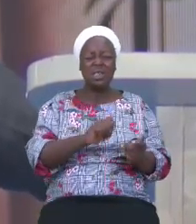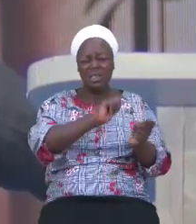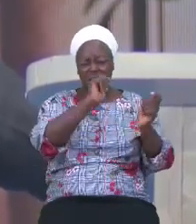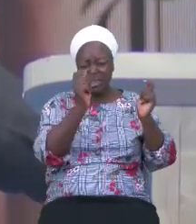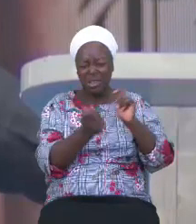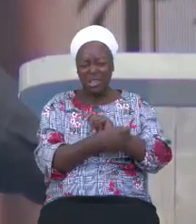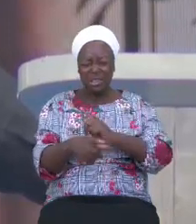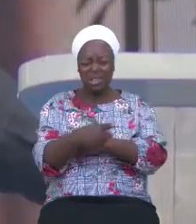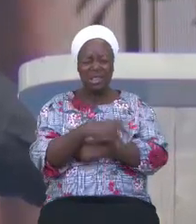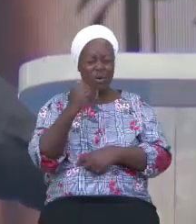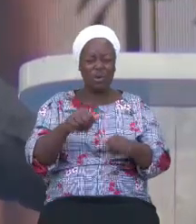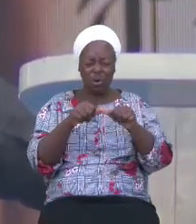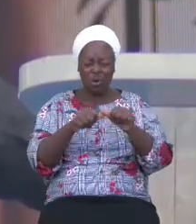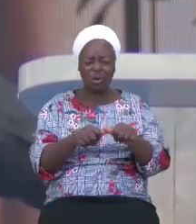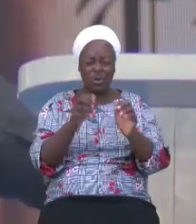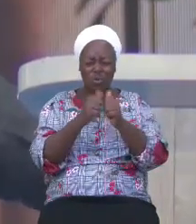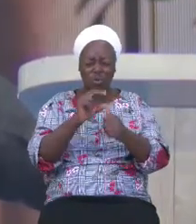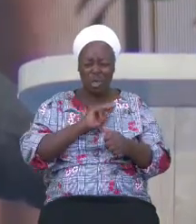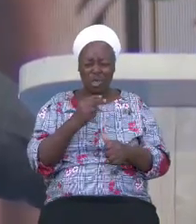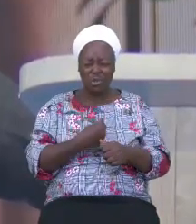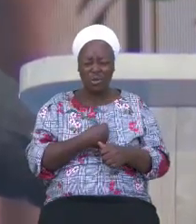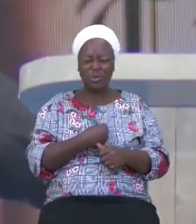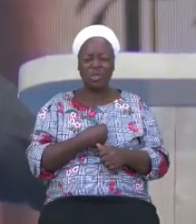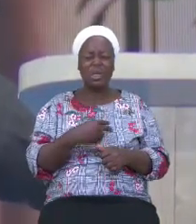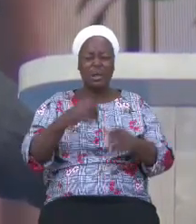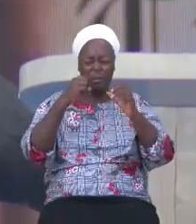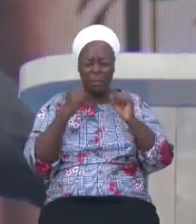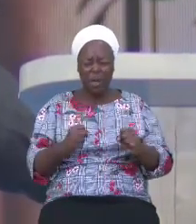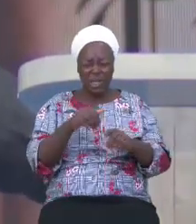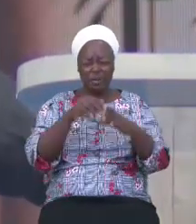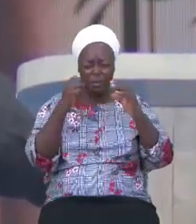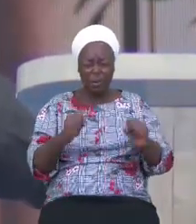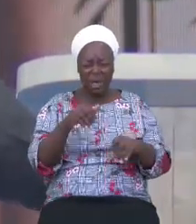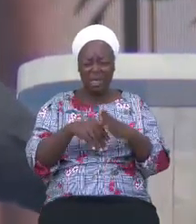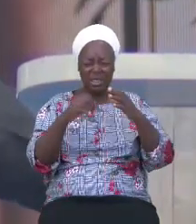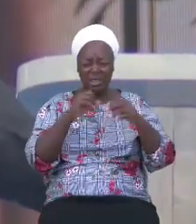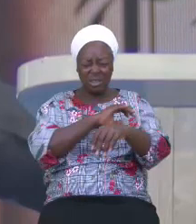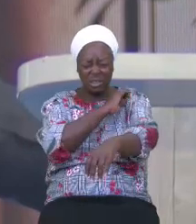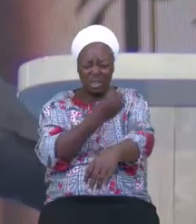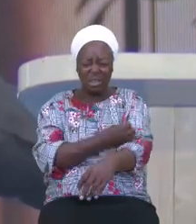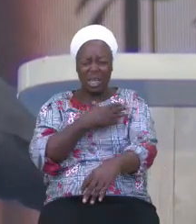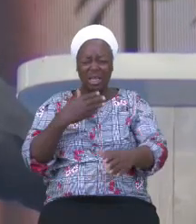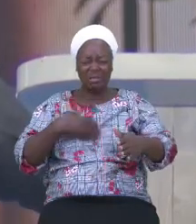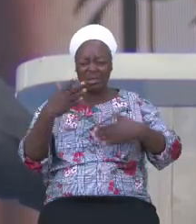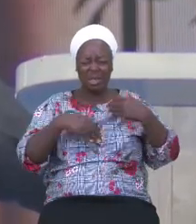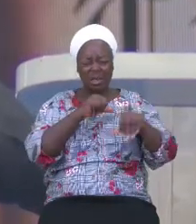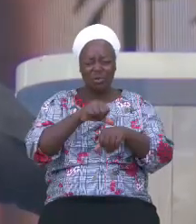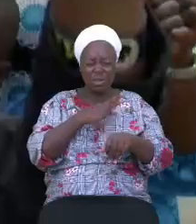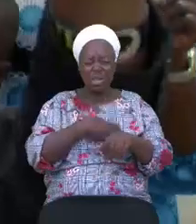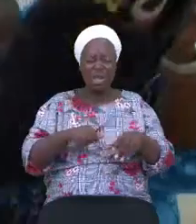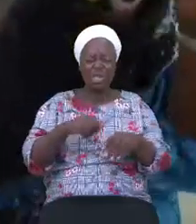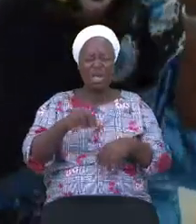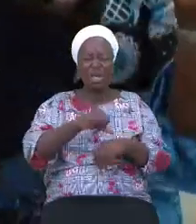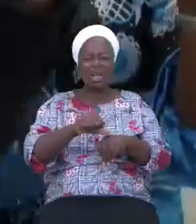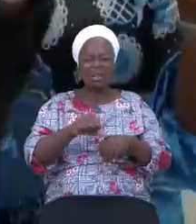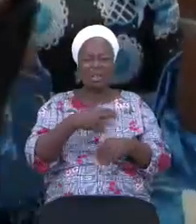Day, will continue with us in power, in strength, in joy, in anointing and unction in Jesus'